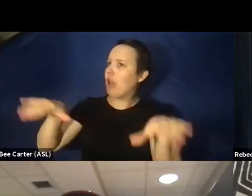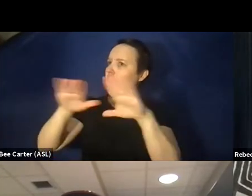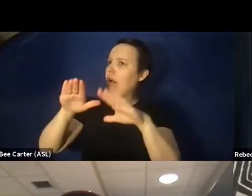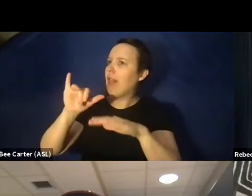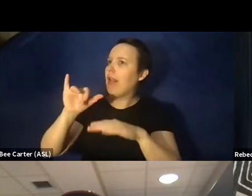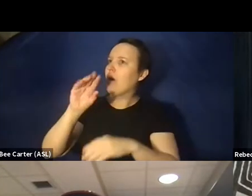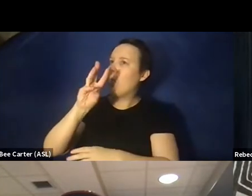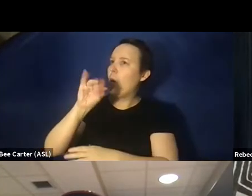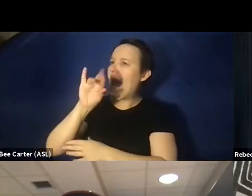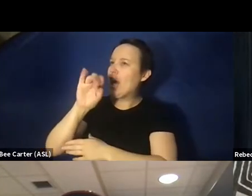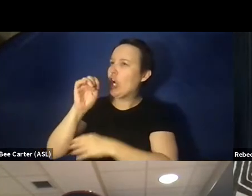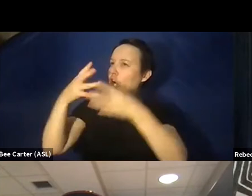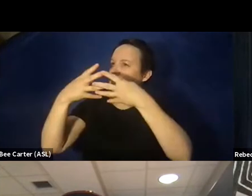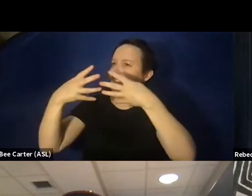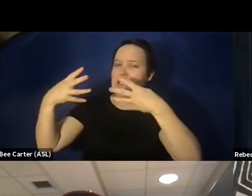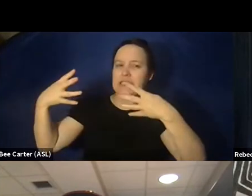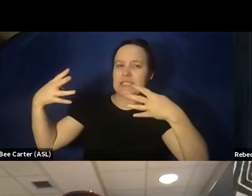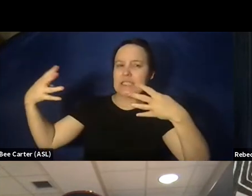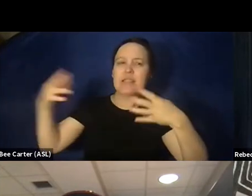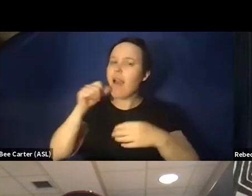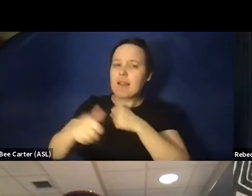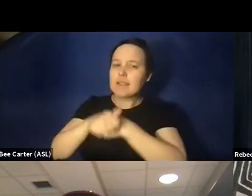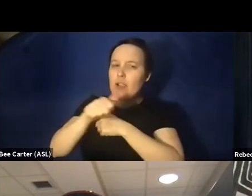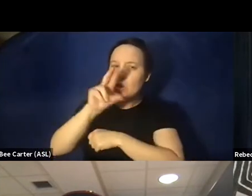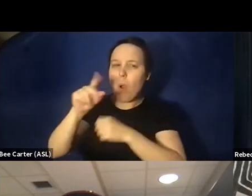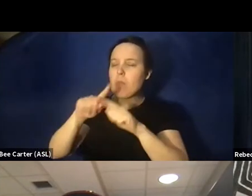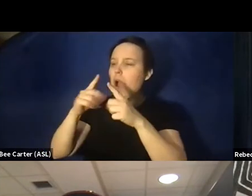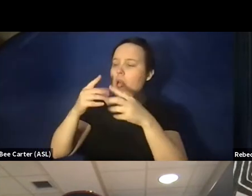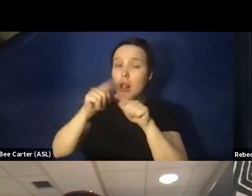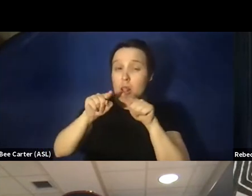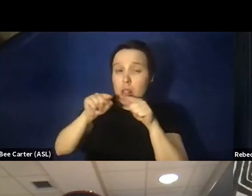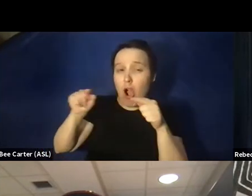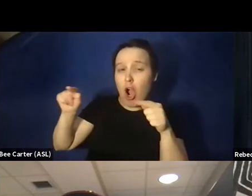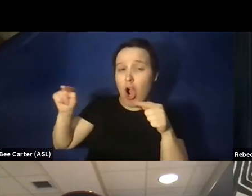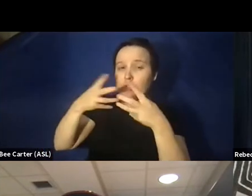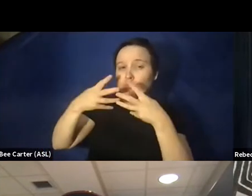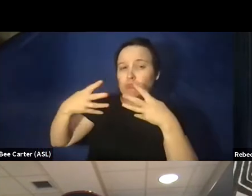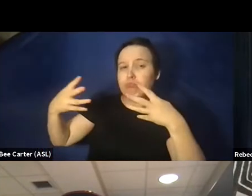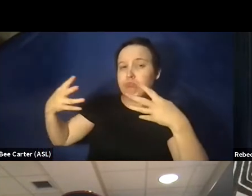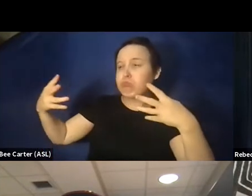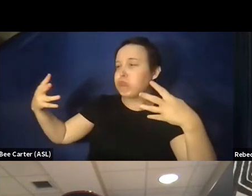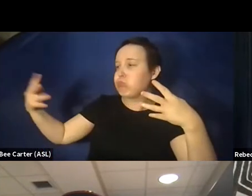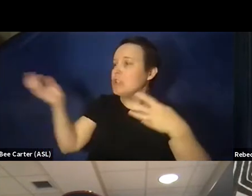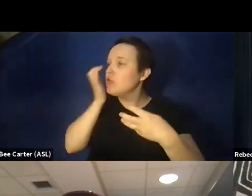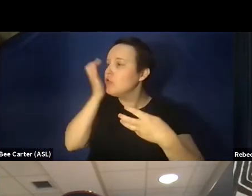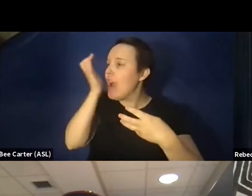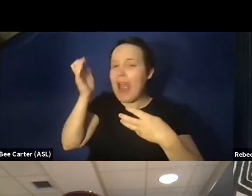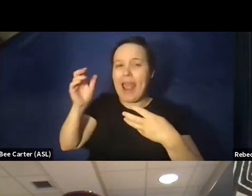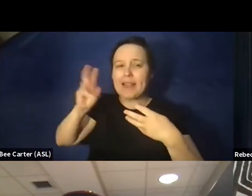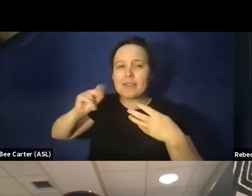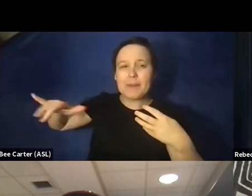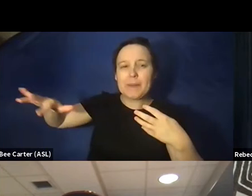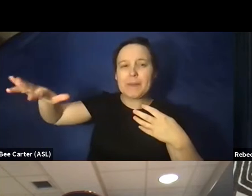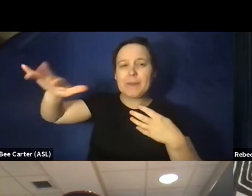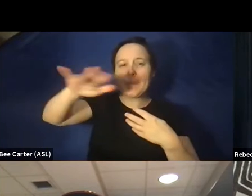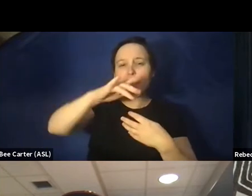threatening barbed wire, but a long running barbed wire that ran along a grassy plain, and it was almost a canvas of a